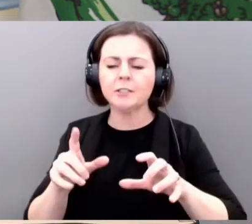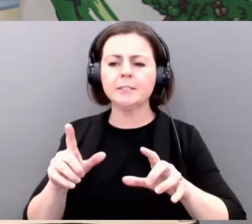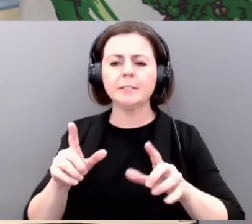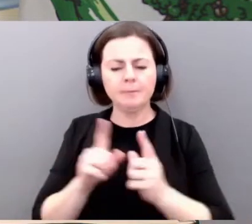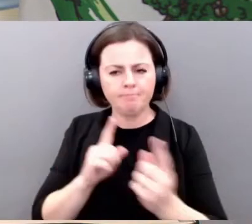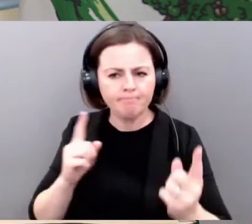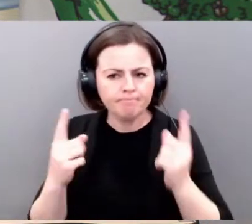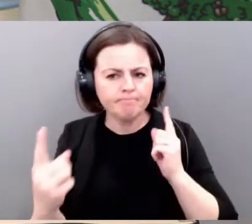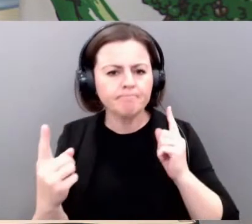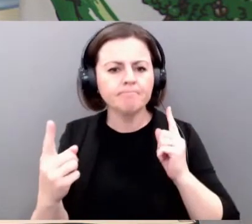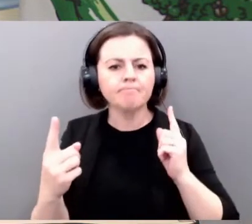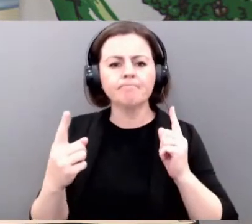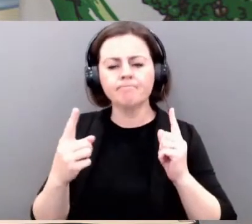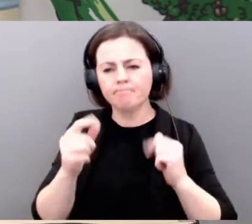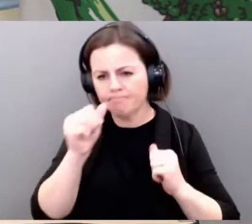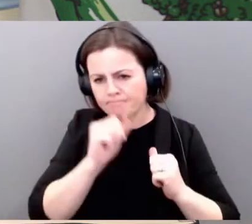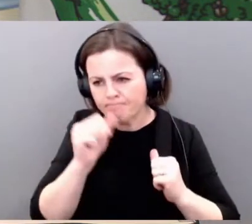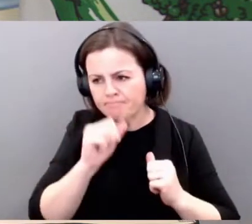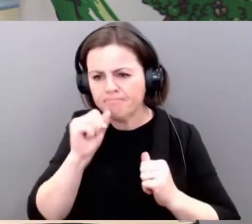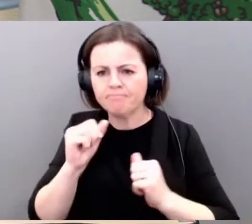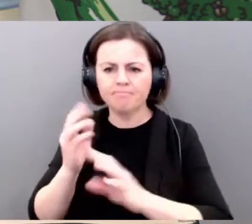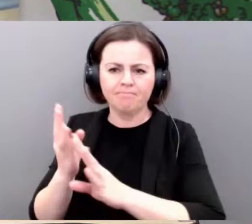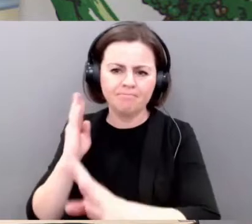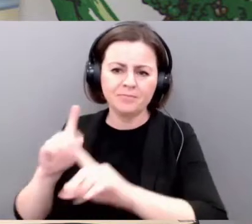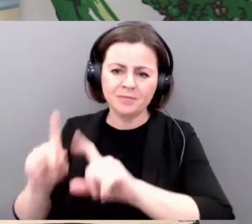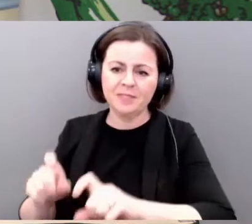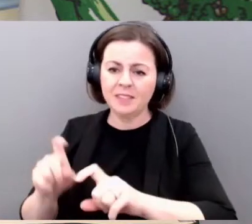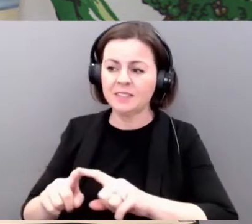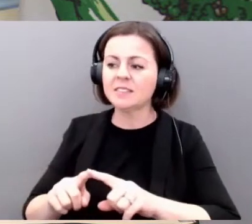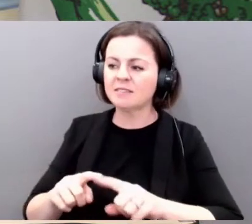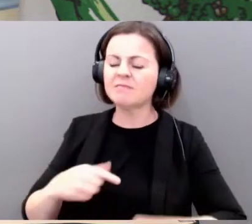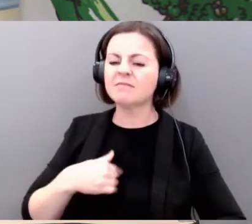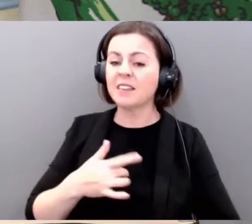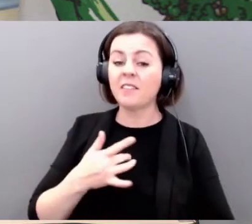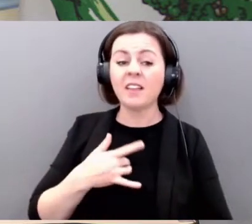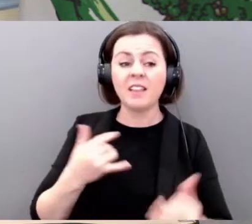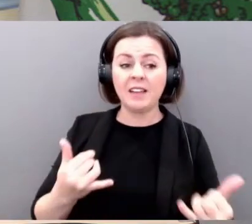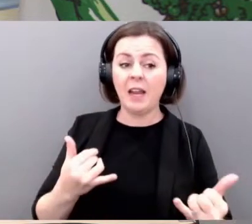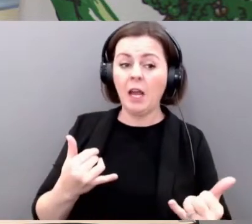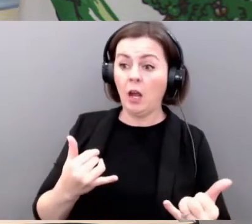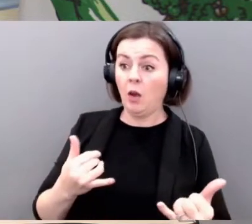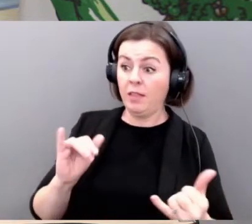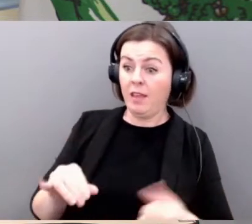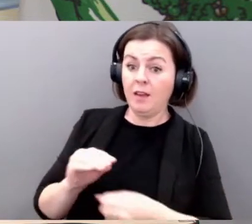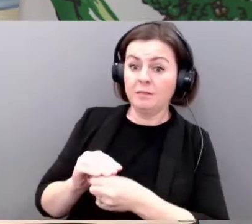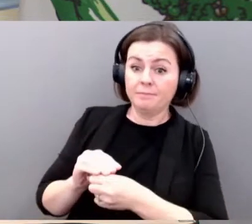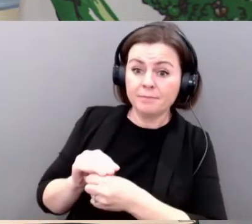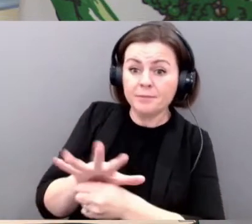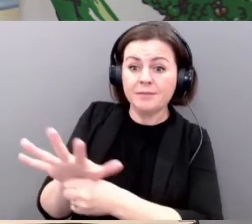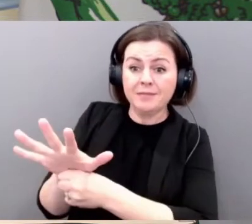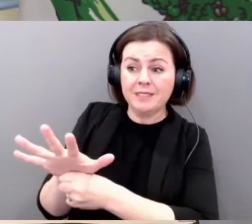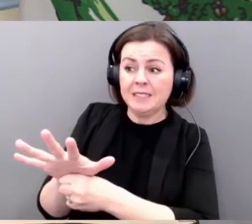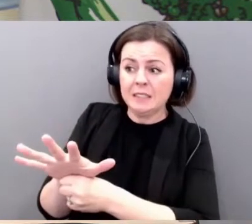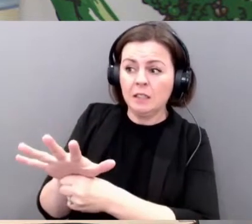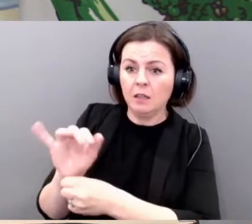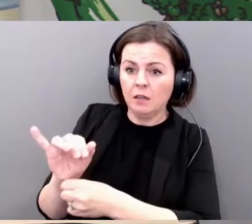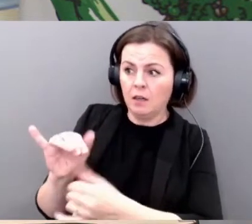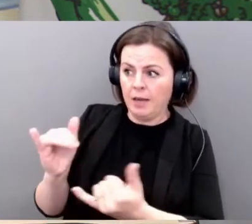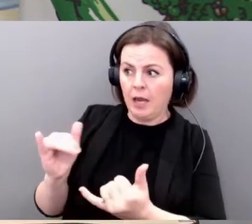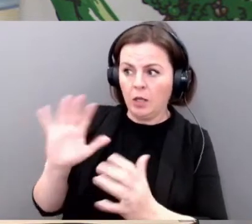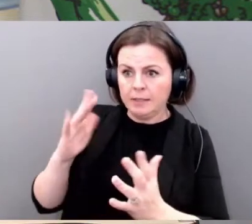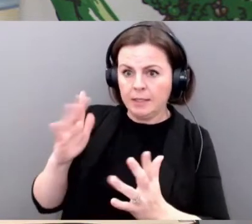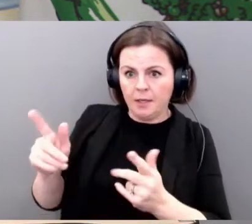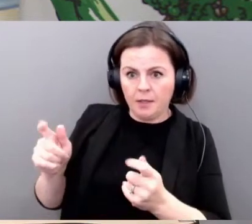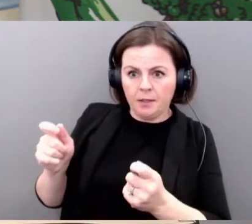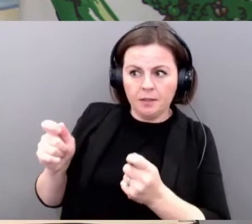confidently that we seem to have more control over this recent outbreak than we had probably thought on